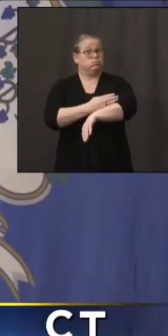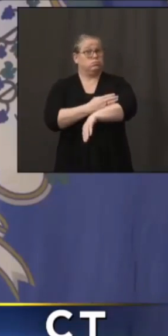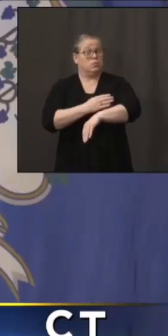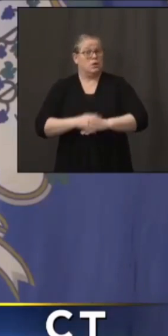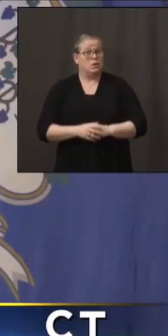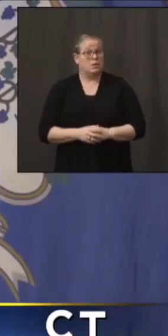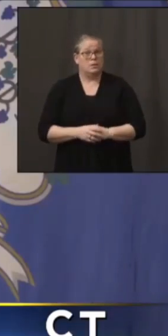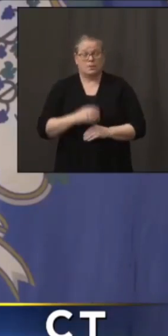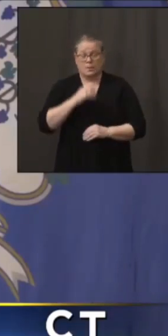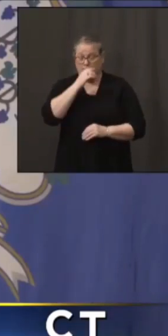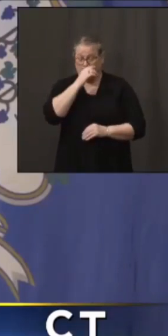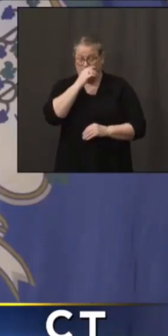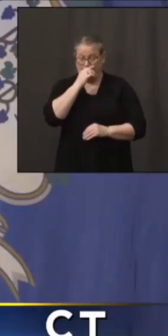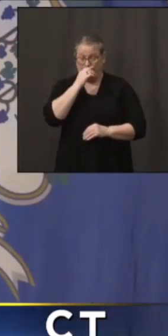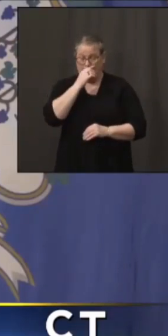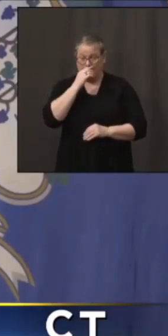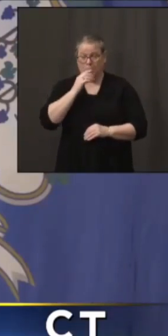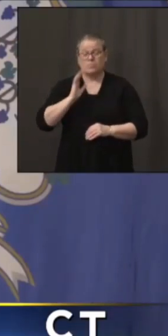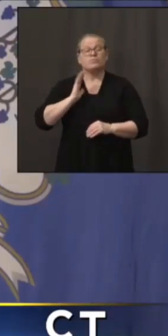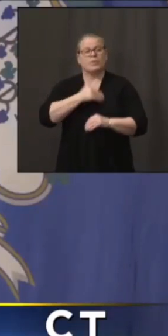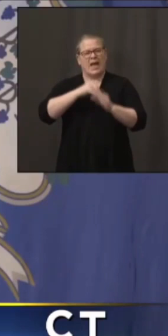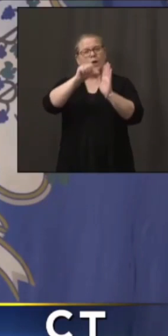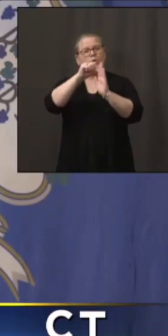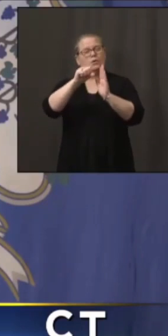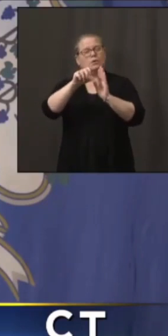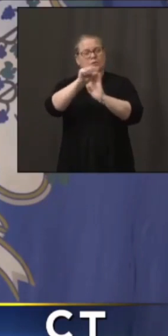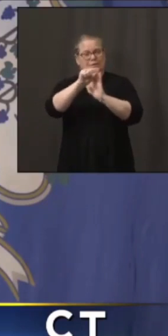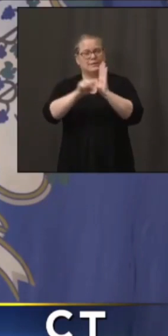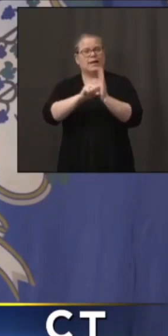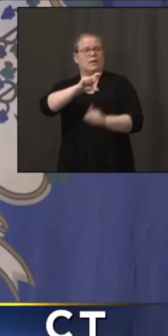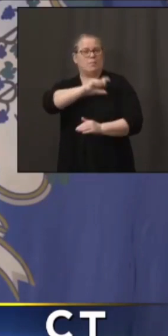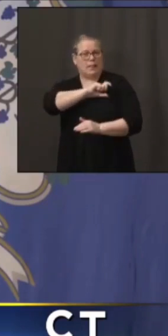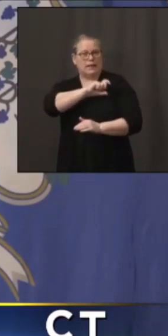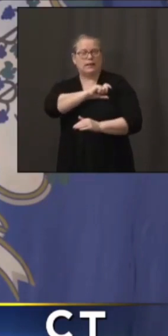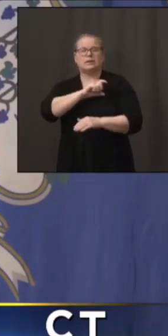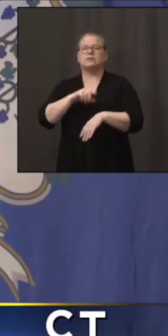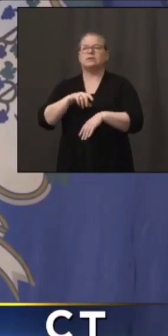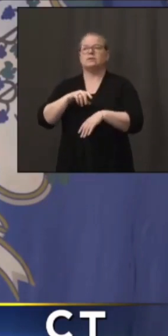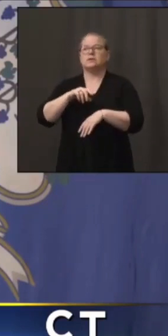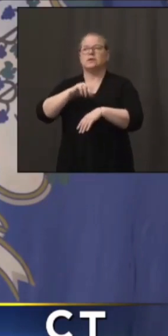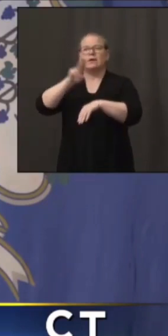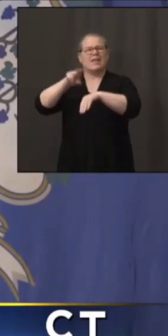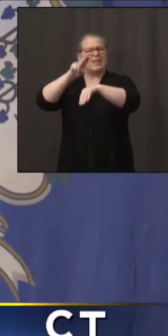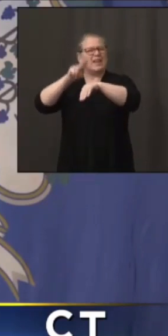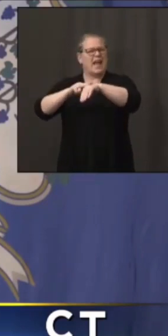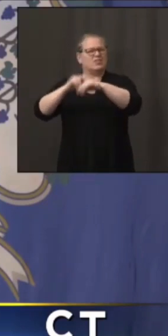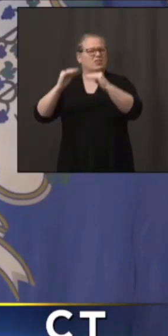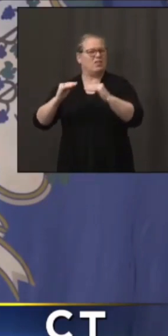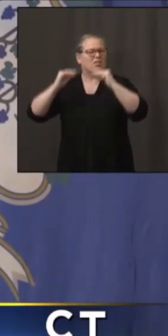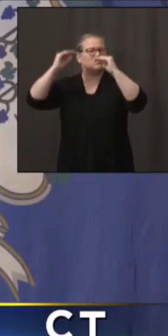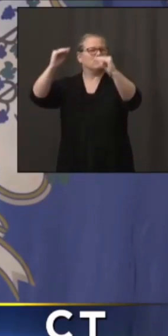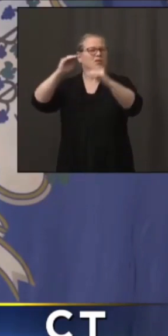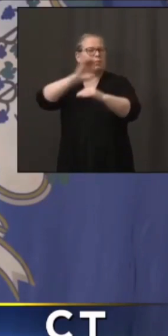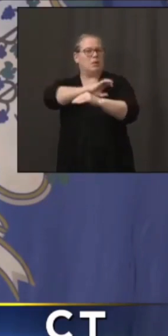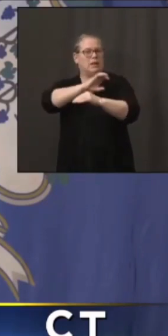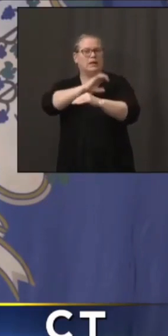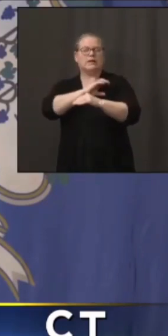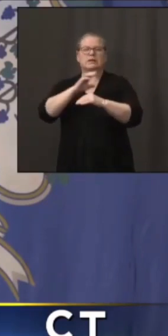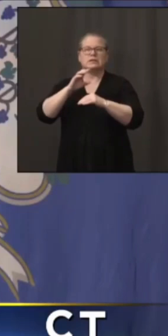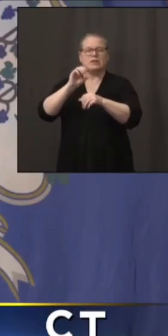our state police, working in conjunction with their national counterparts, are tracking the social media very